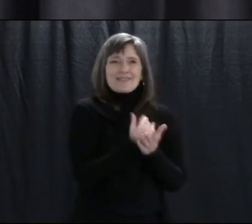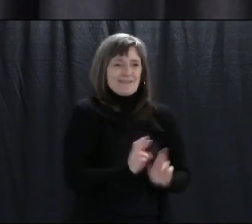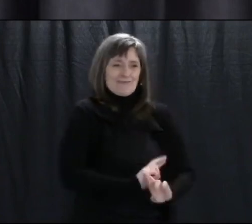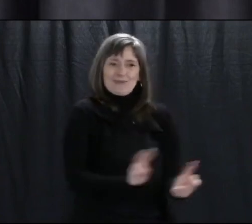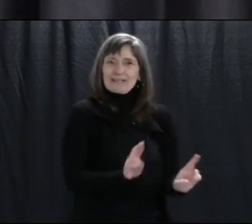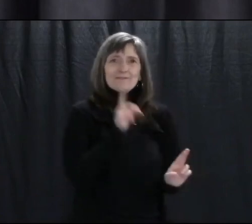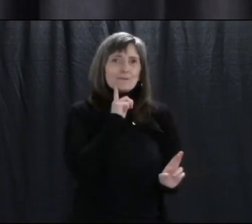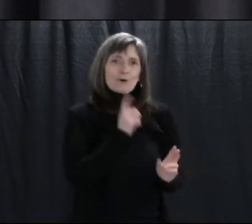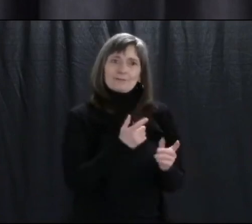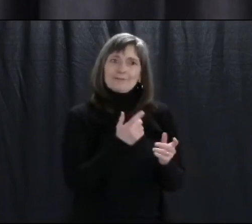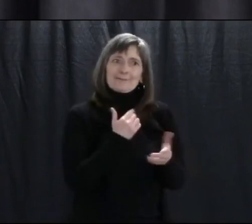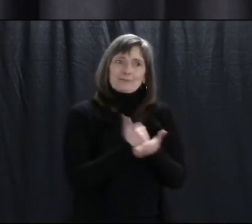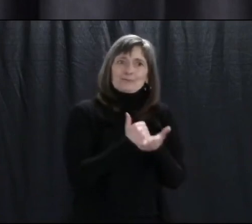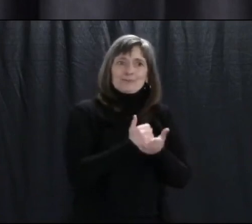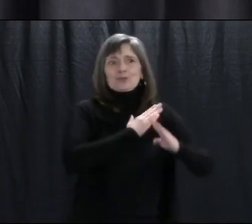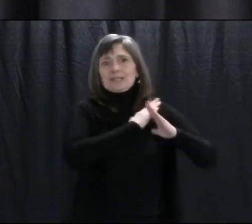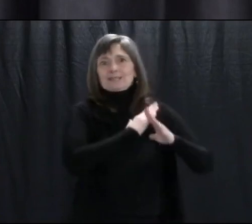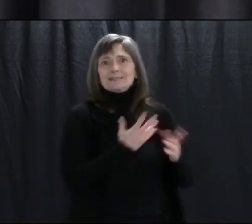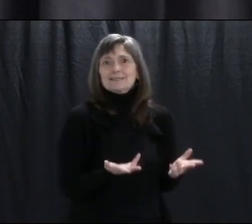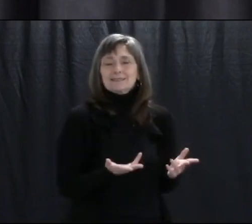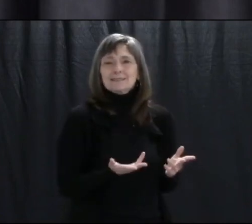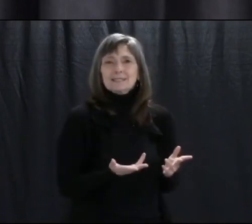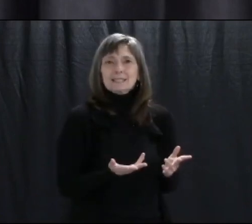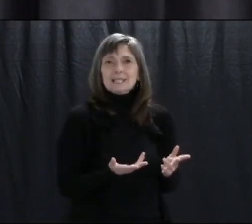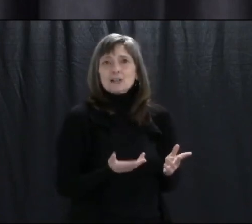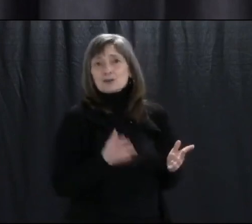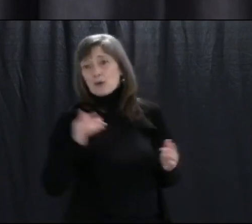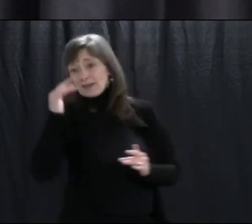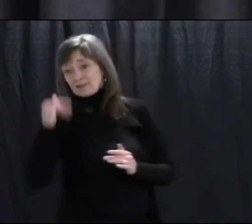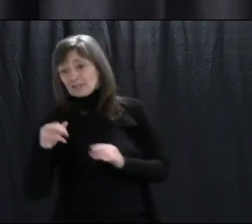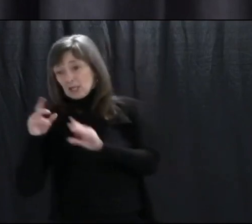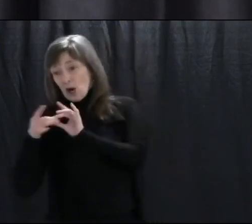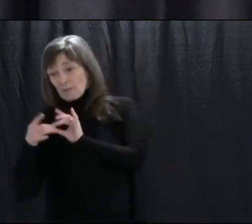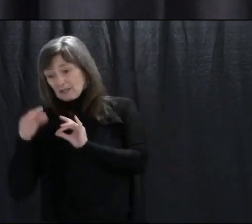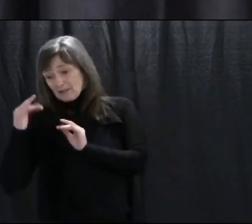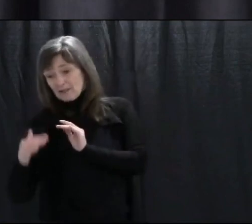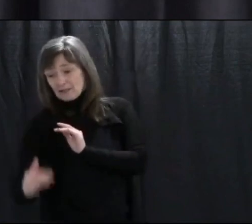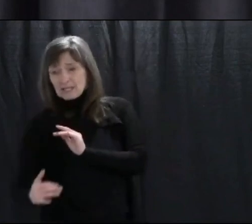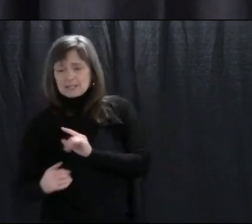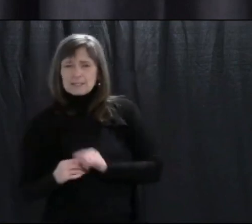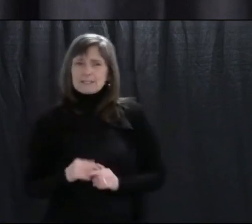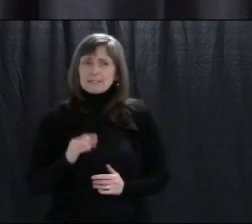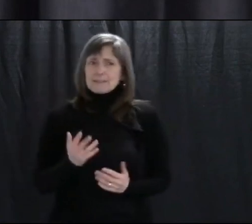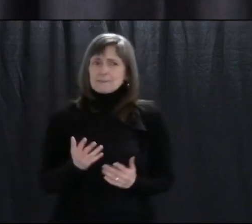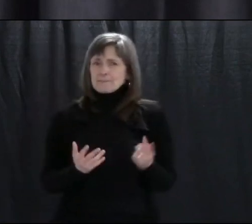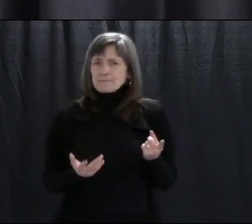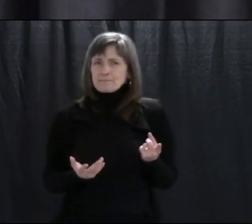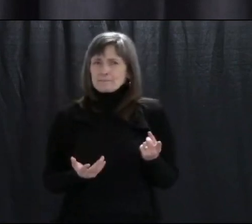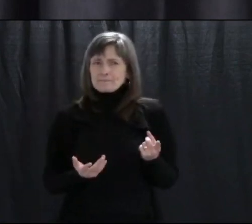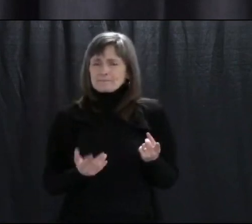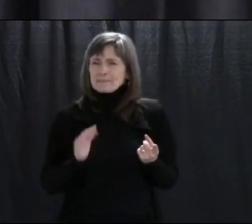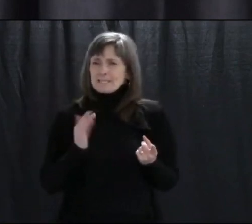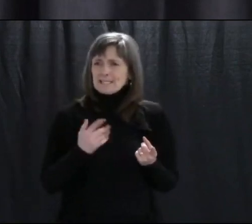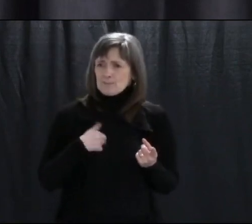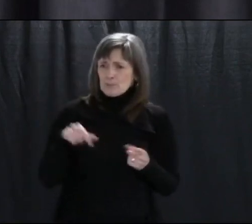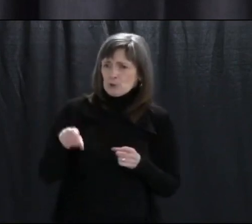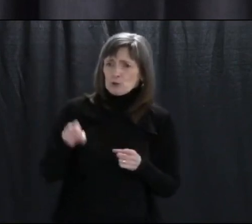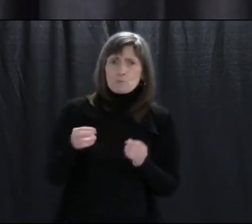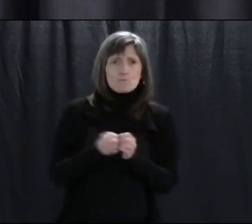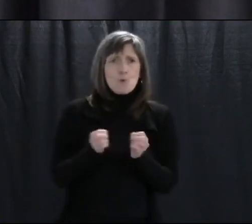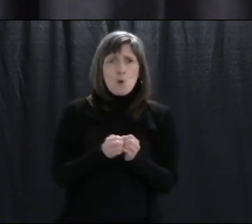not sure from those comments that there is any clarity in my mind of what it is that people out there think we should